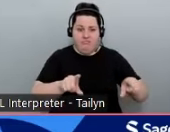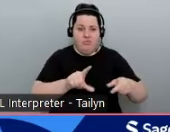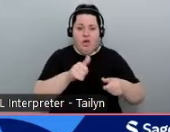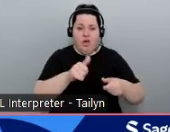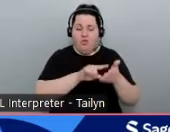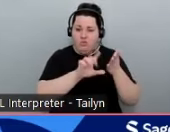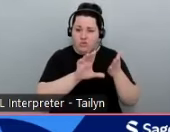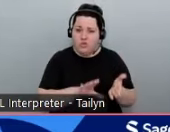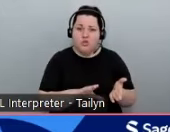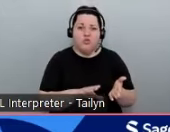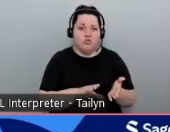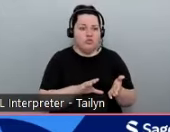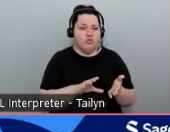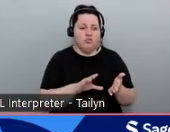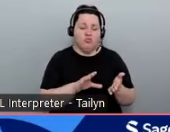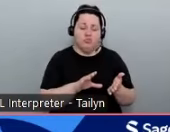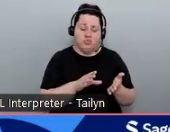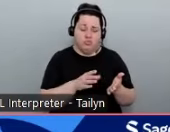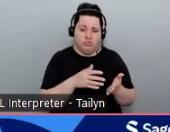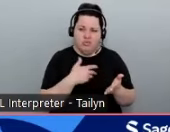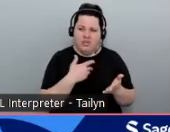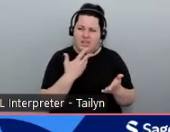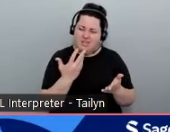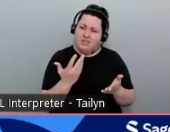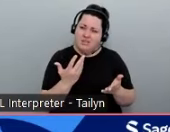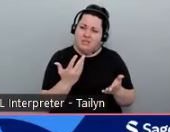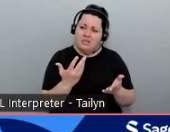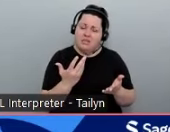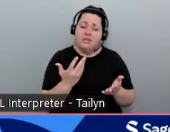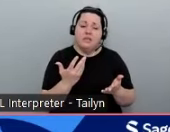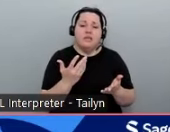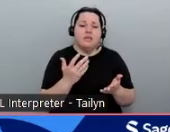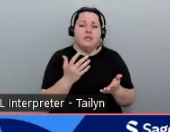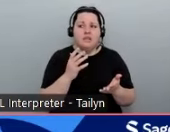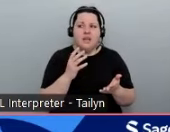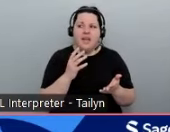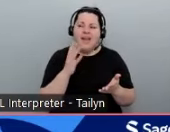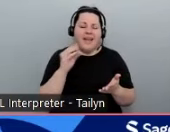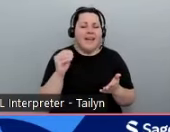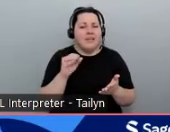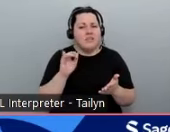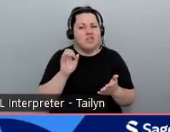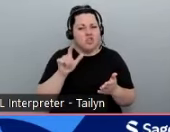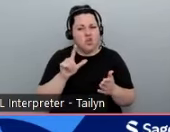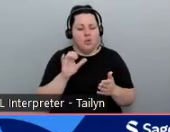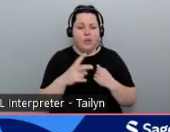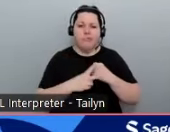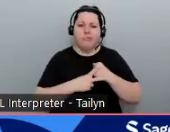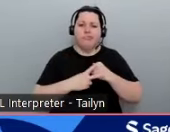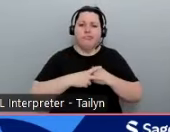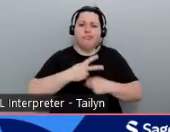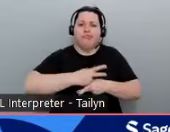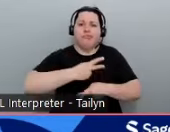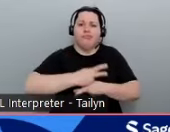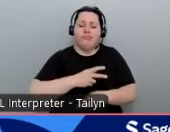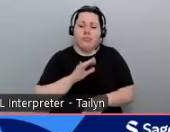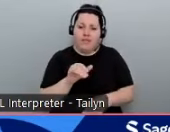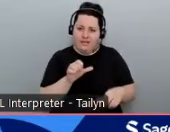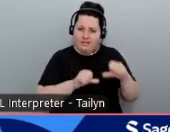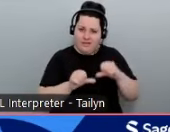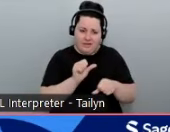getting your work in the field, and there's something, you know, about it being preserved, right? Where the way that scientific work or